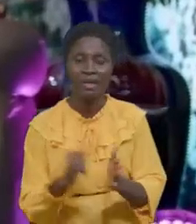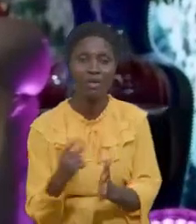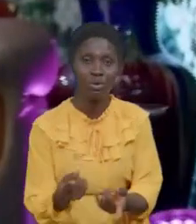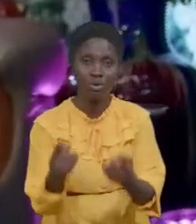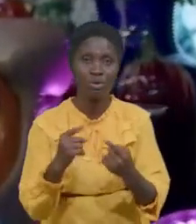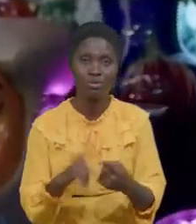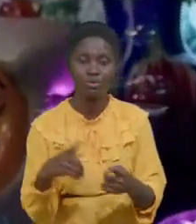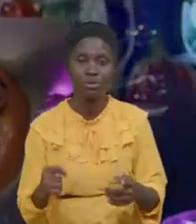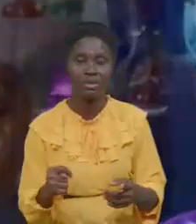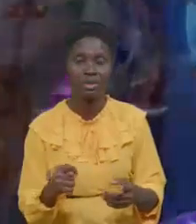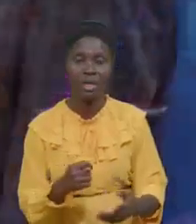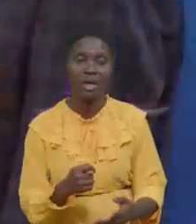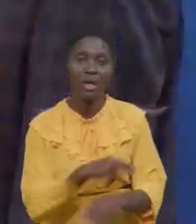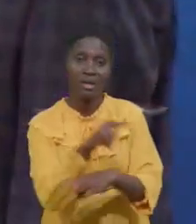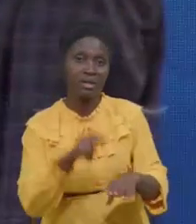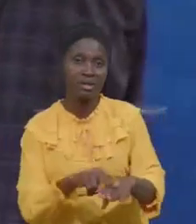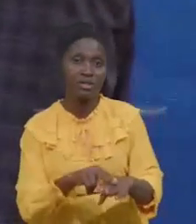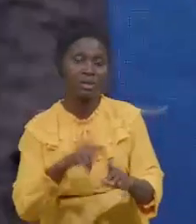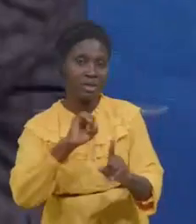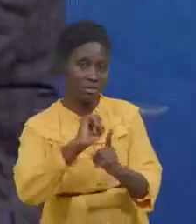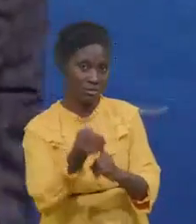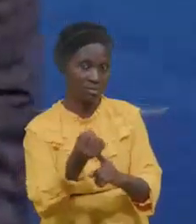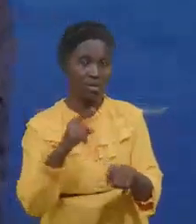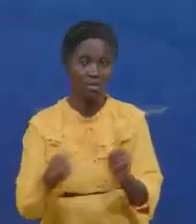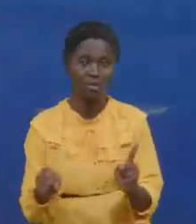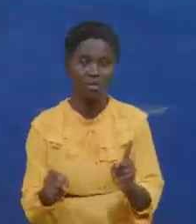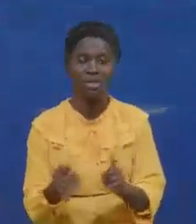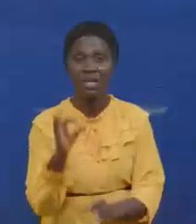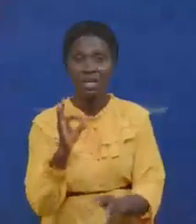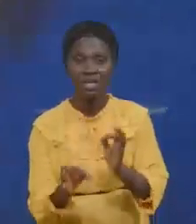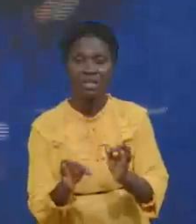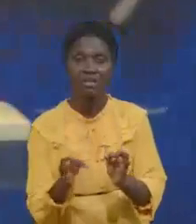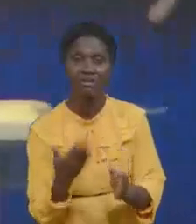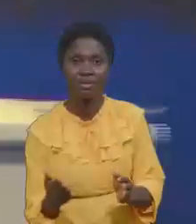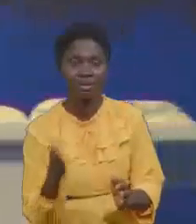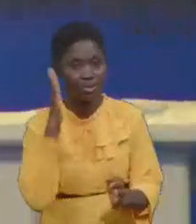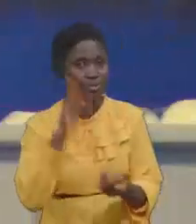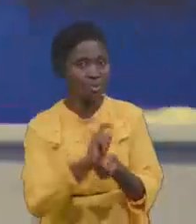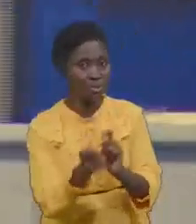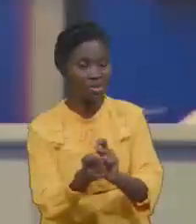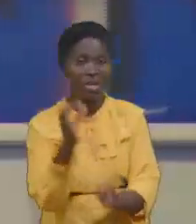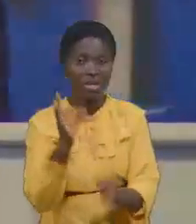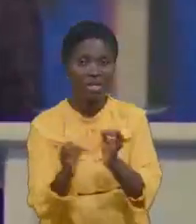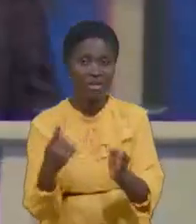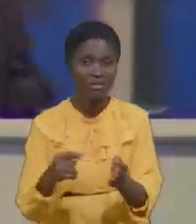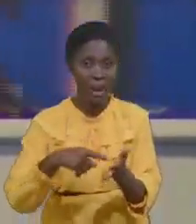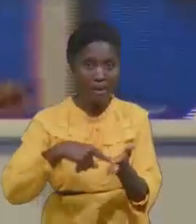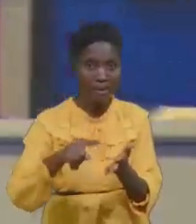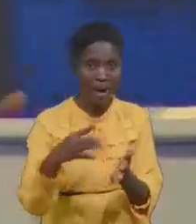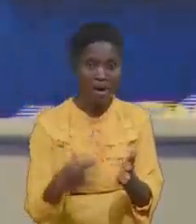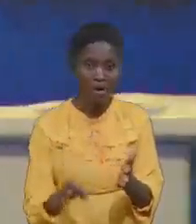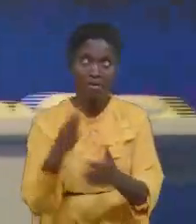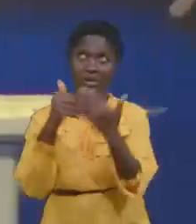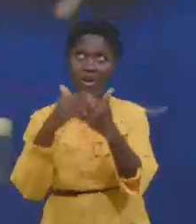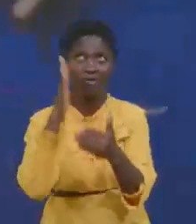But then, if things are going to change, if the mark of heaven is going to be upon your